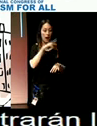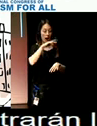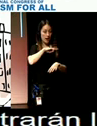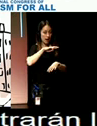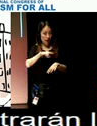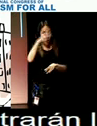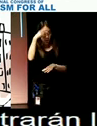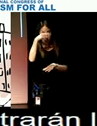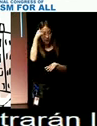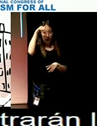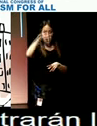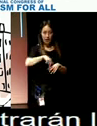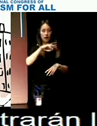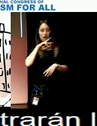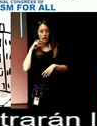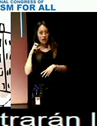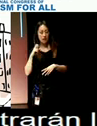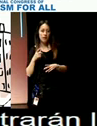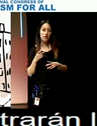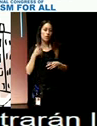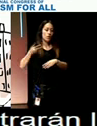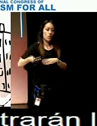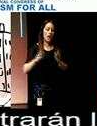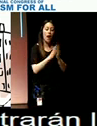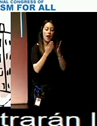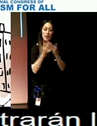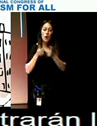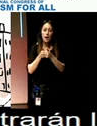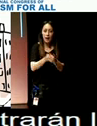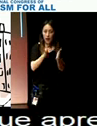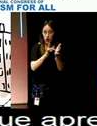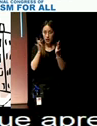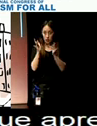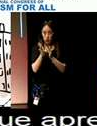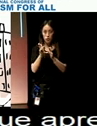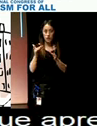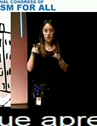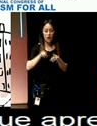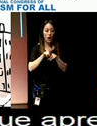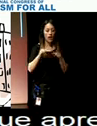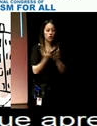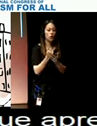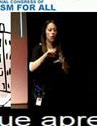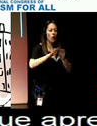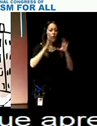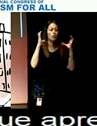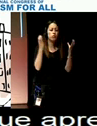you. So you have to see it just to know what is it